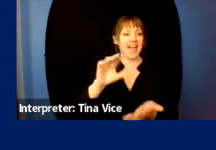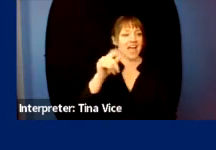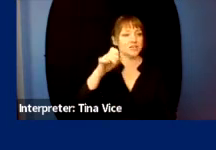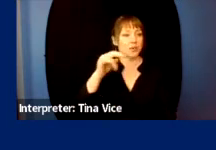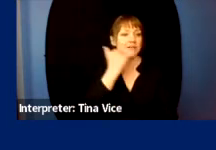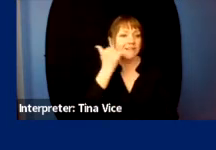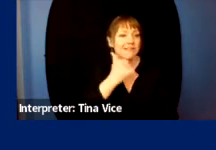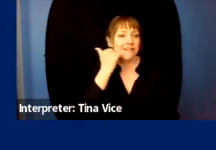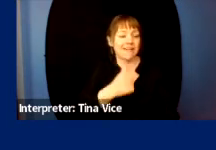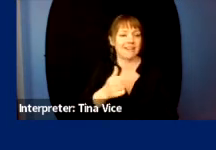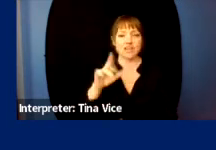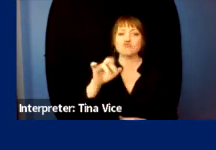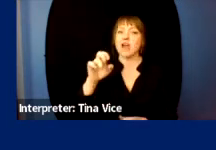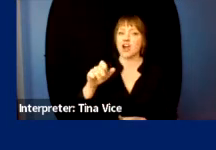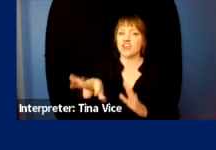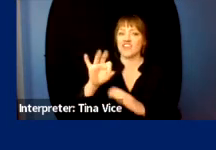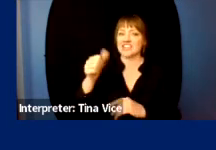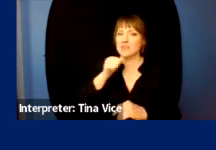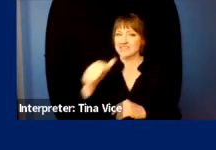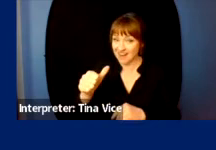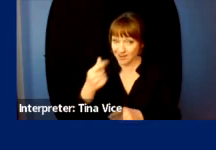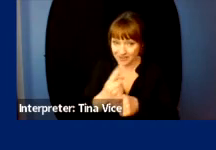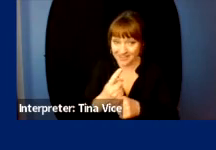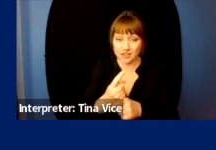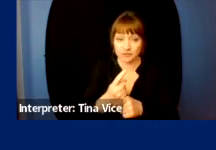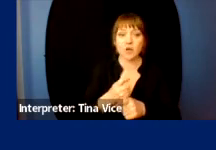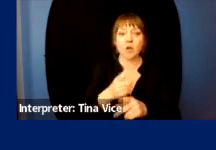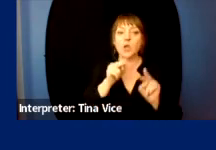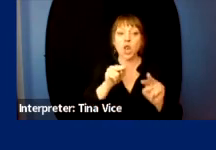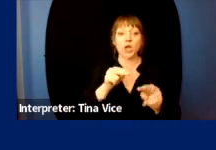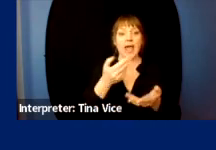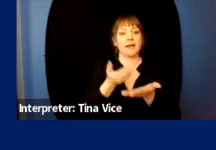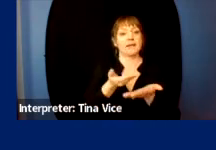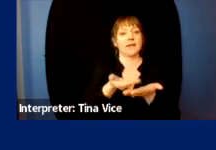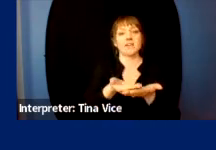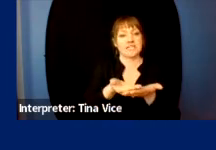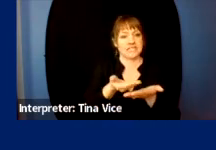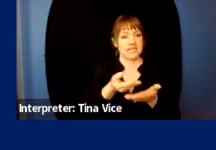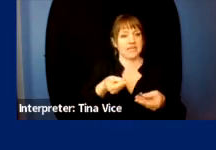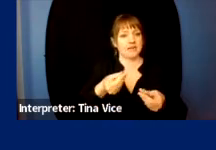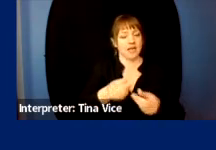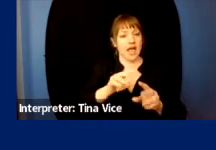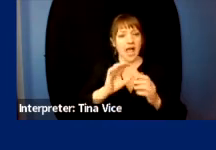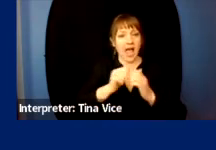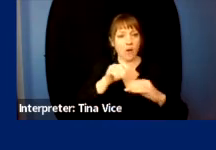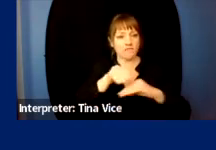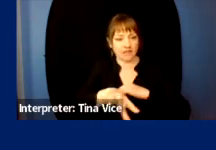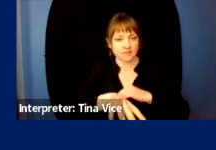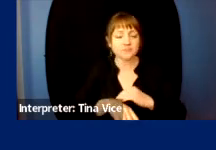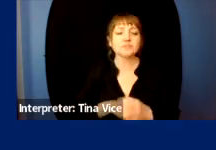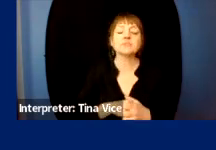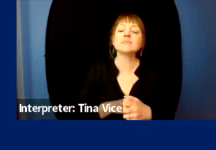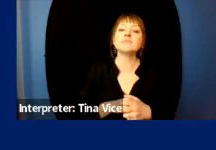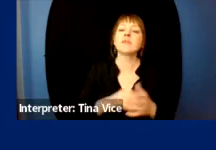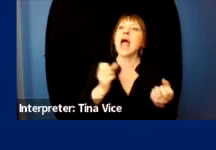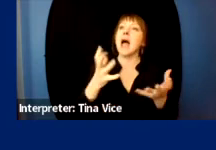right? How we measure its efficacy is we look at how many times do we have to recommend